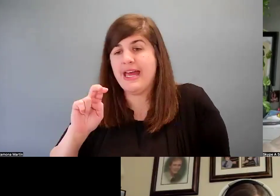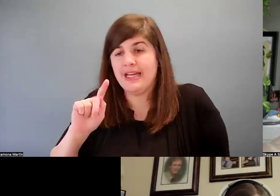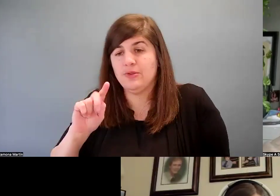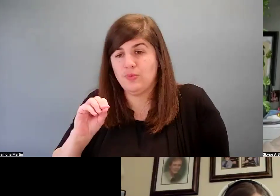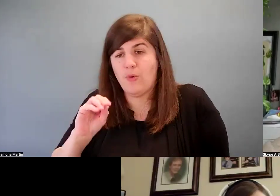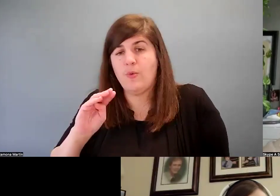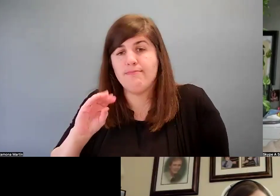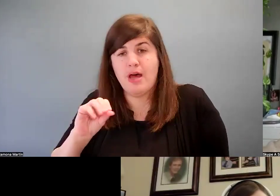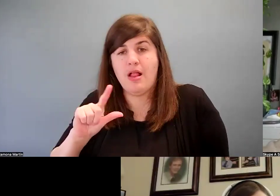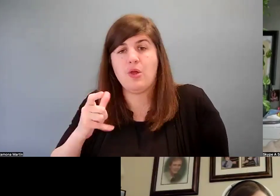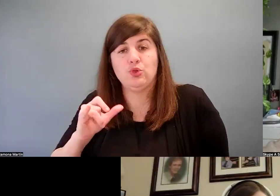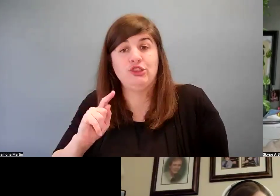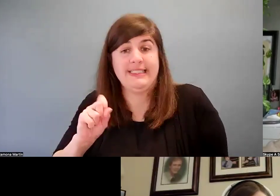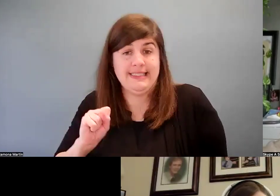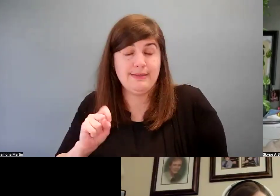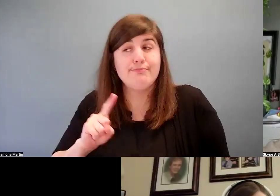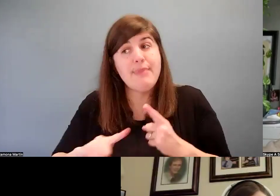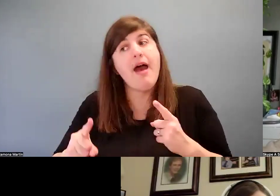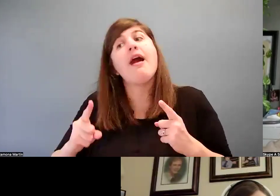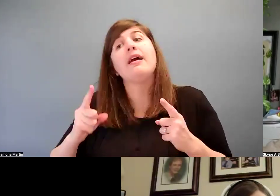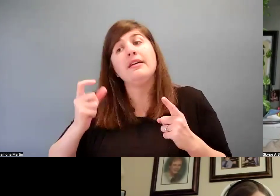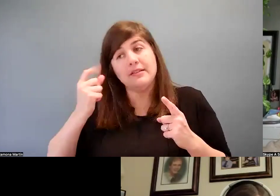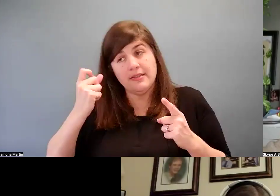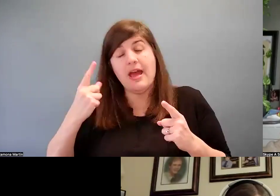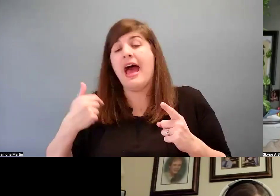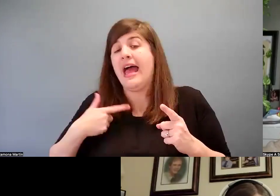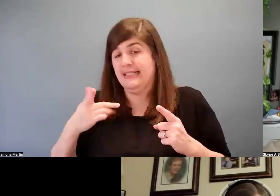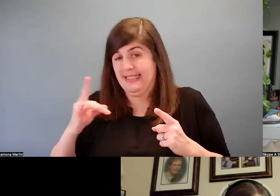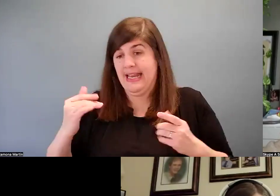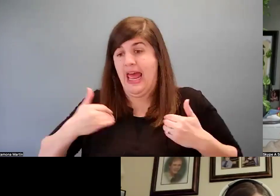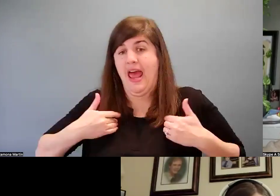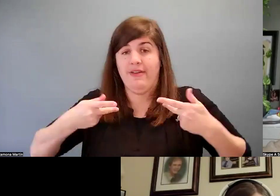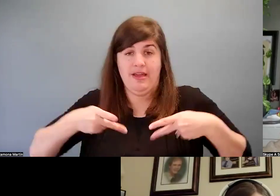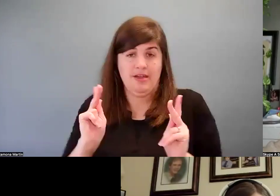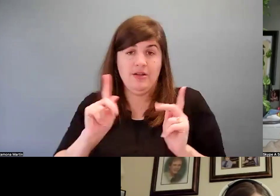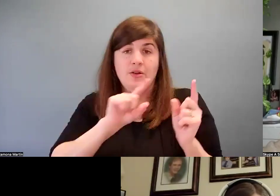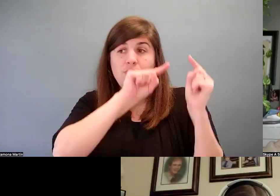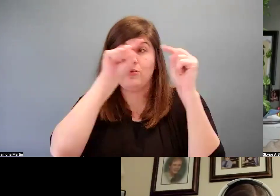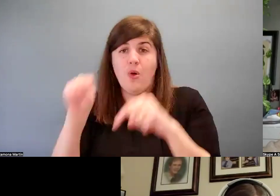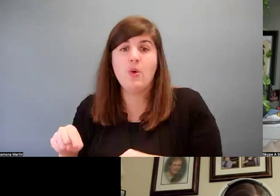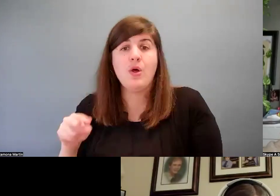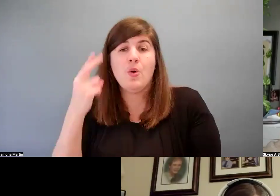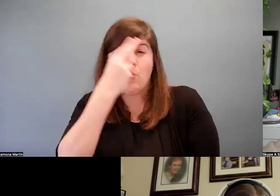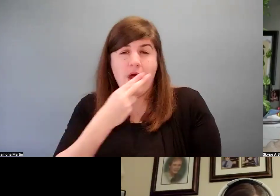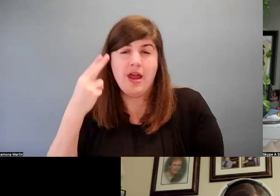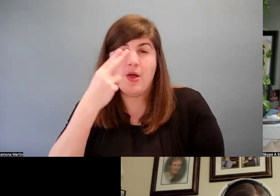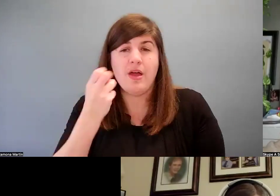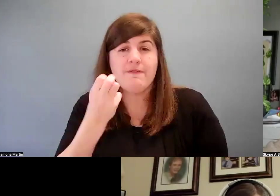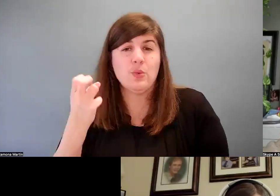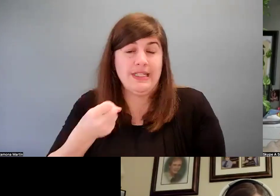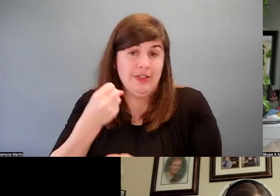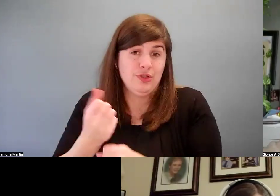but um, I did have the opportunity to go to Hawaii a couple of years